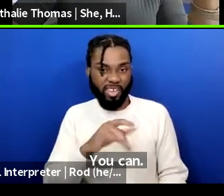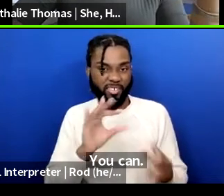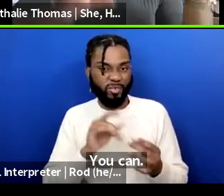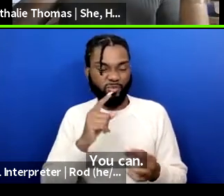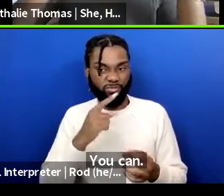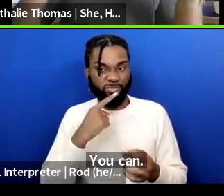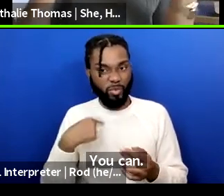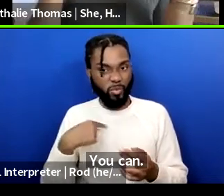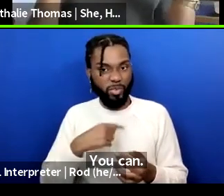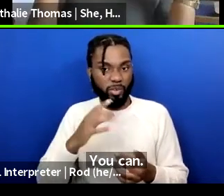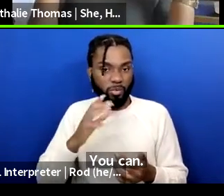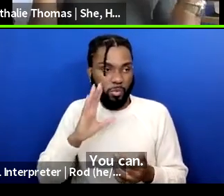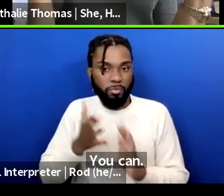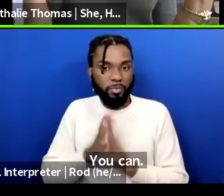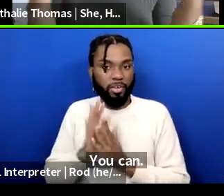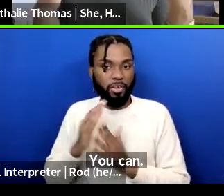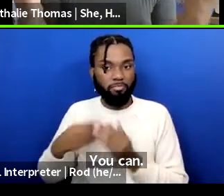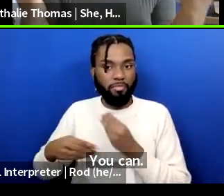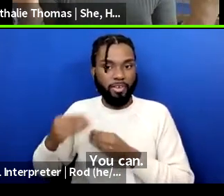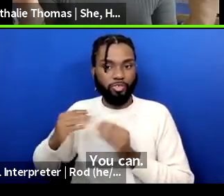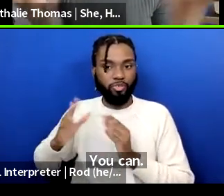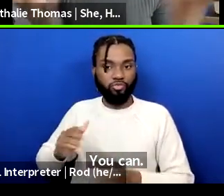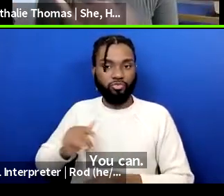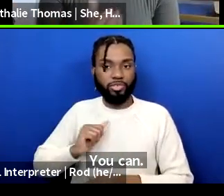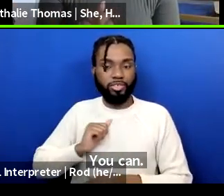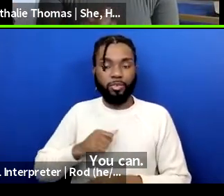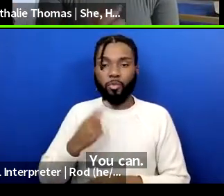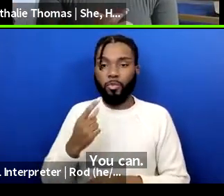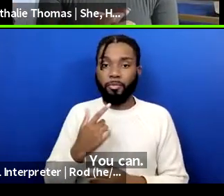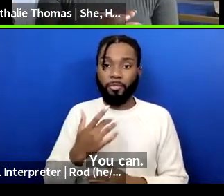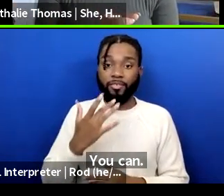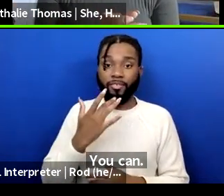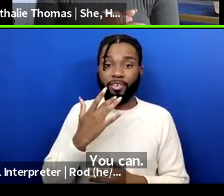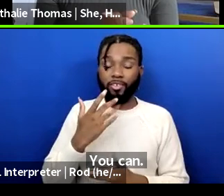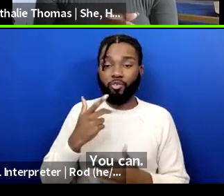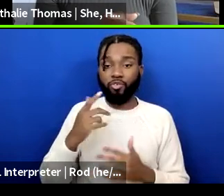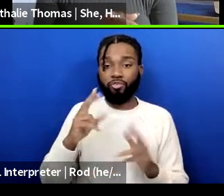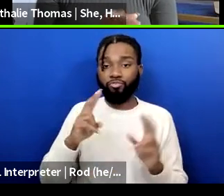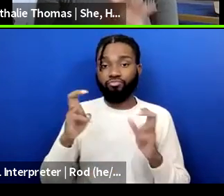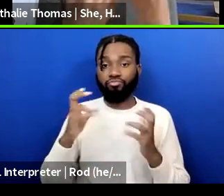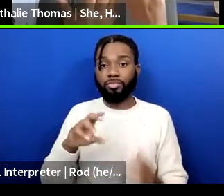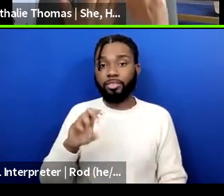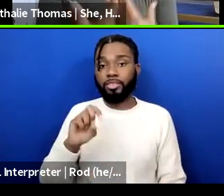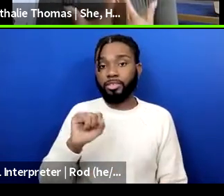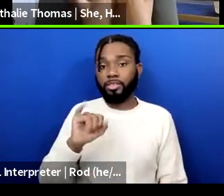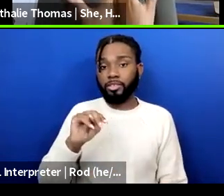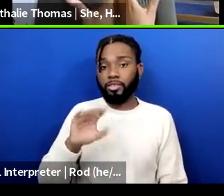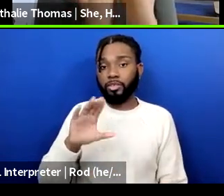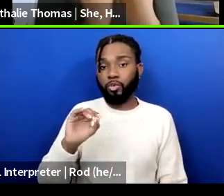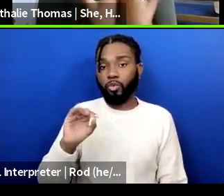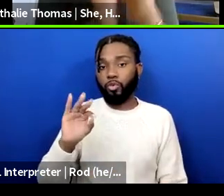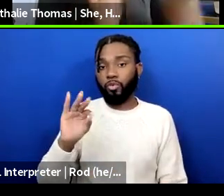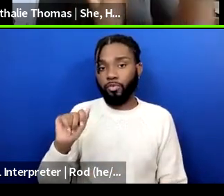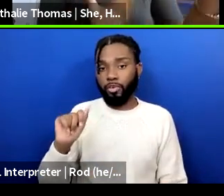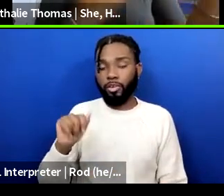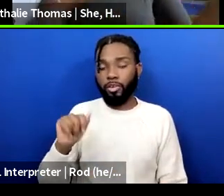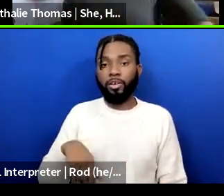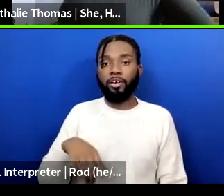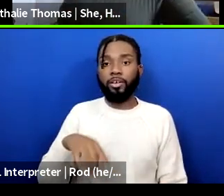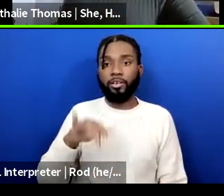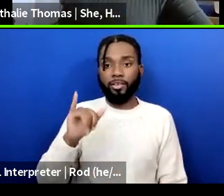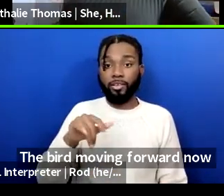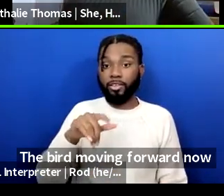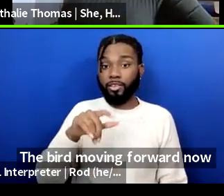of the favorite figuratives or like illustrations I use is Sankofa, the bird moving